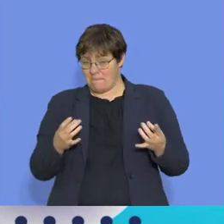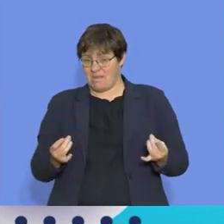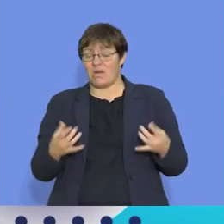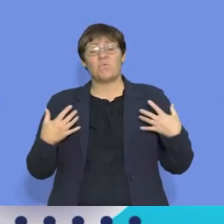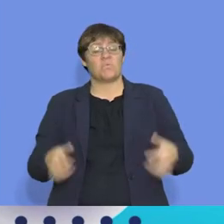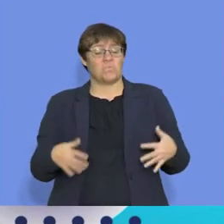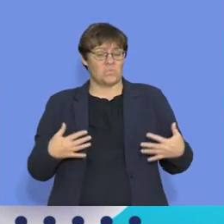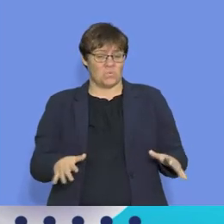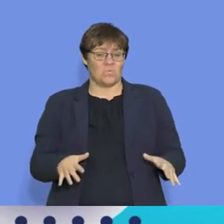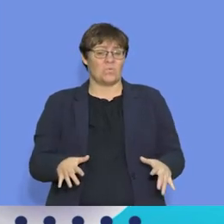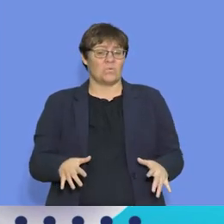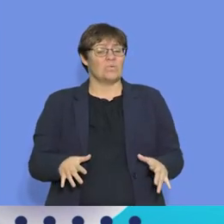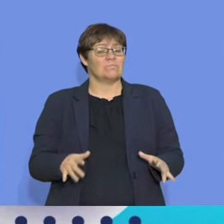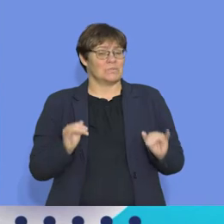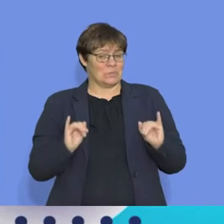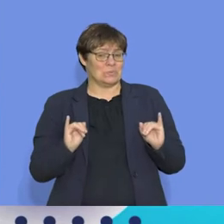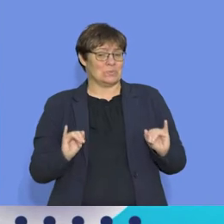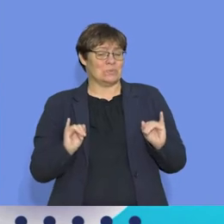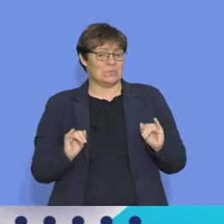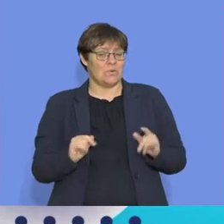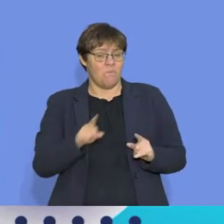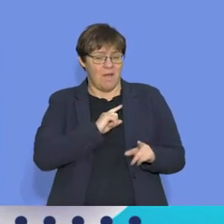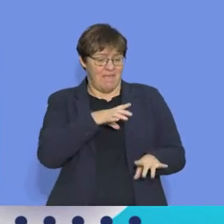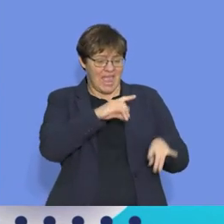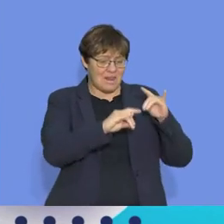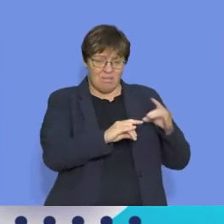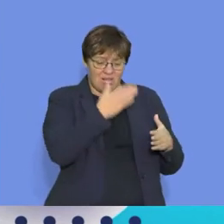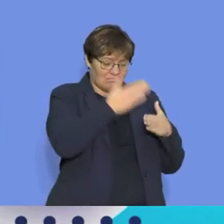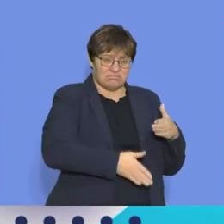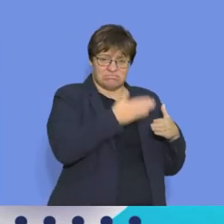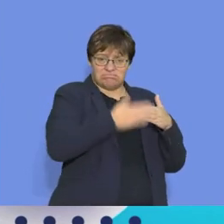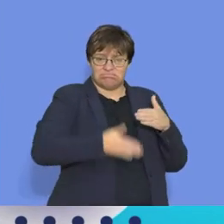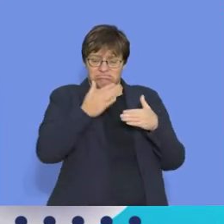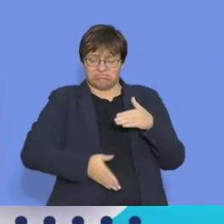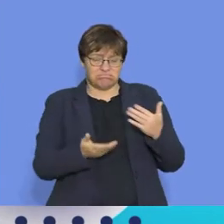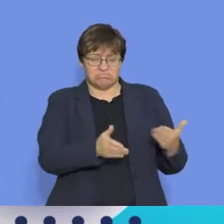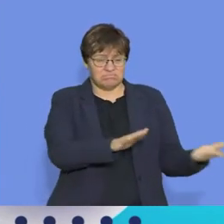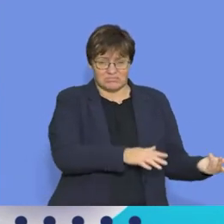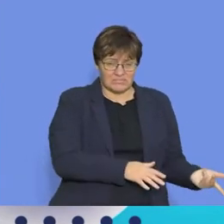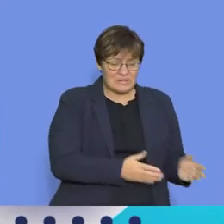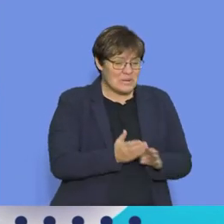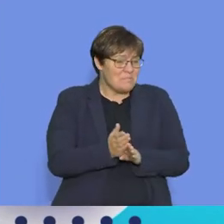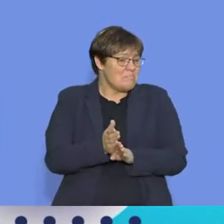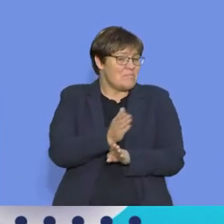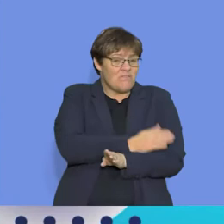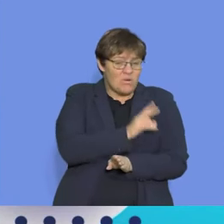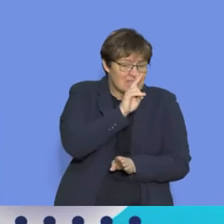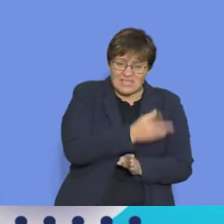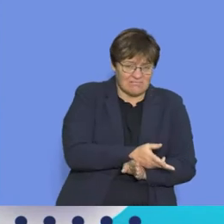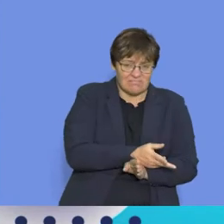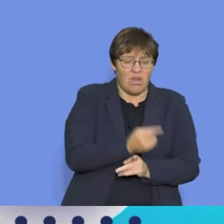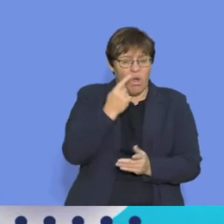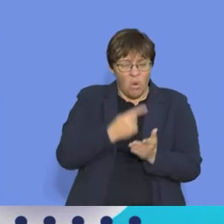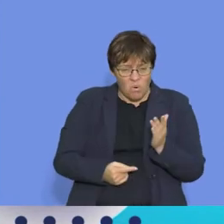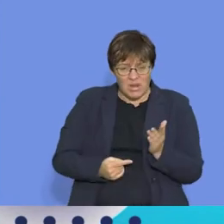The figures are very worrying because animals are going extinct at a rate not